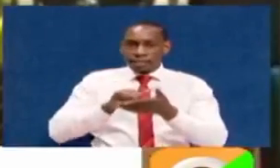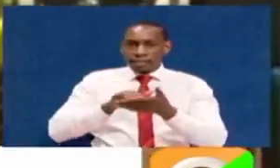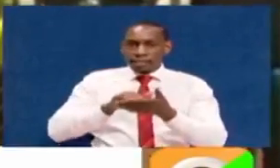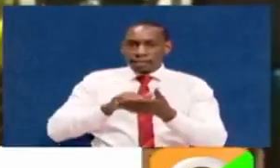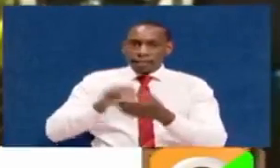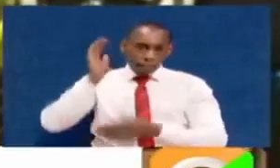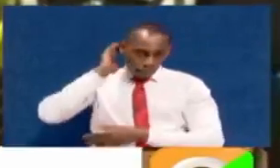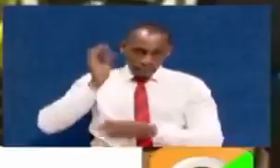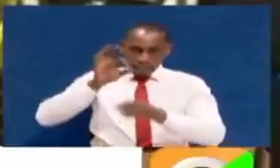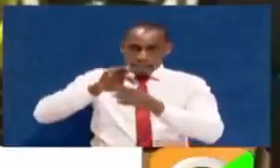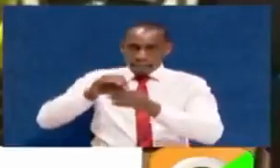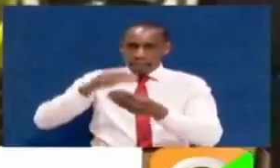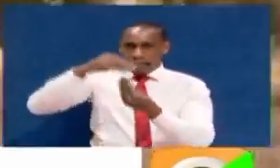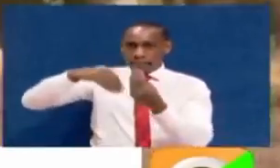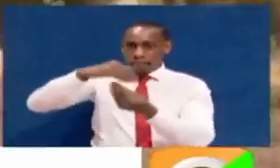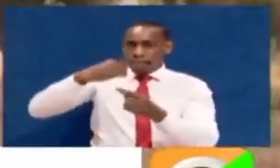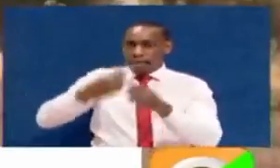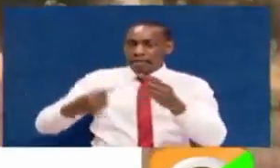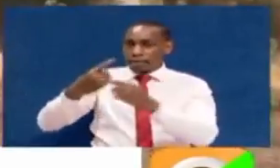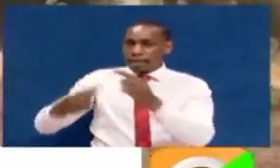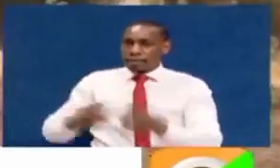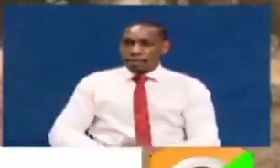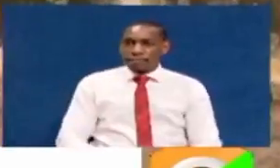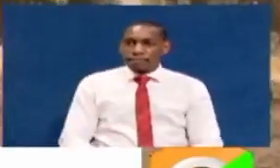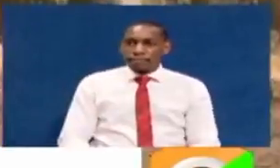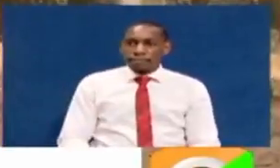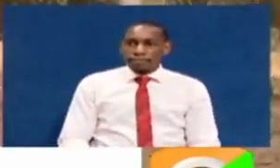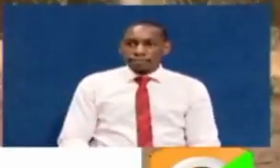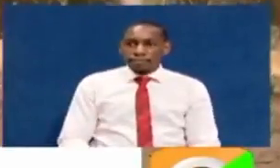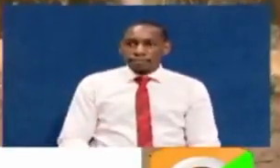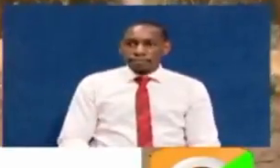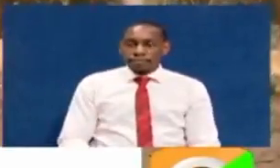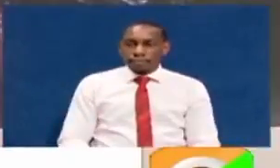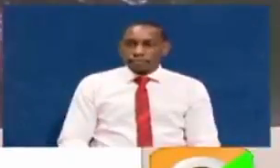thousands of its Moranga-grown avocados every year. Faisal Ahmed, Citizen TV, Nairobi.